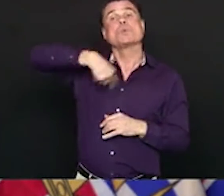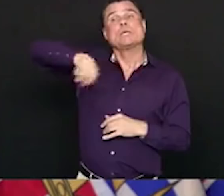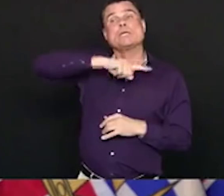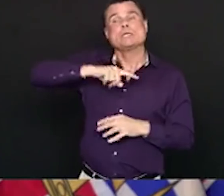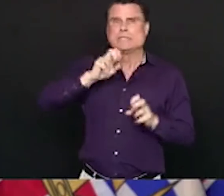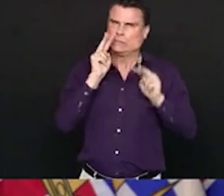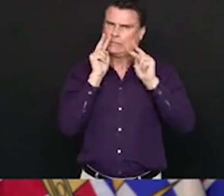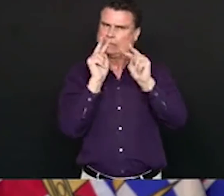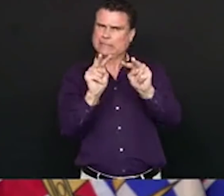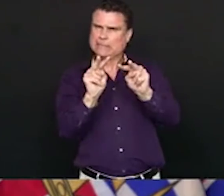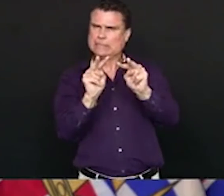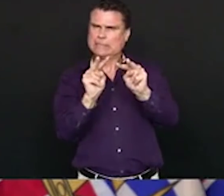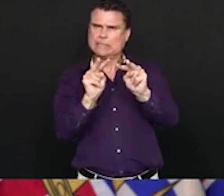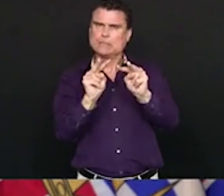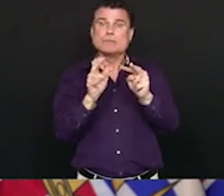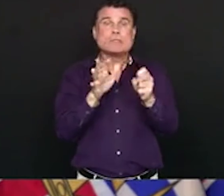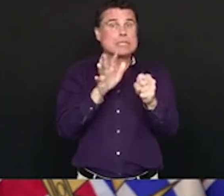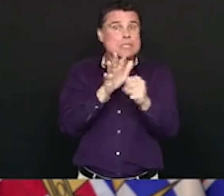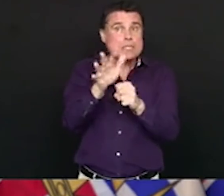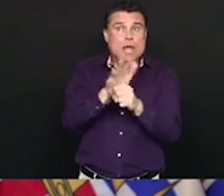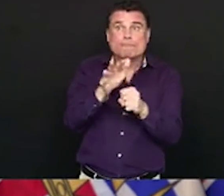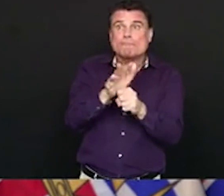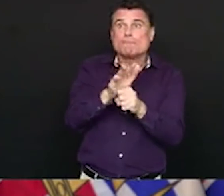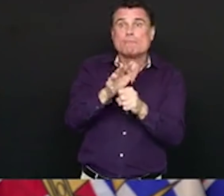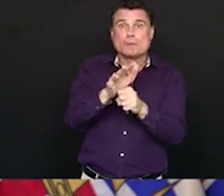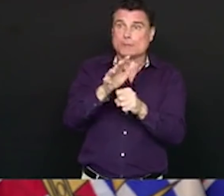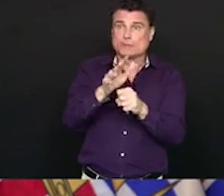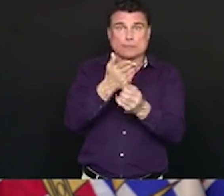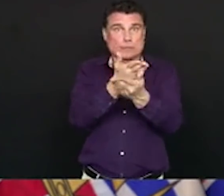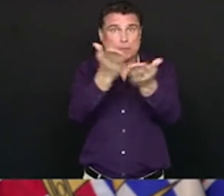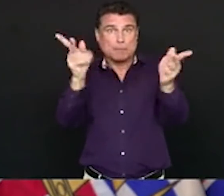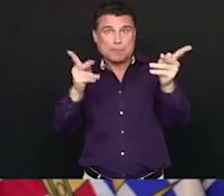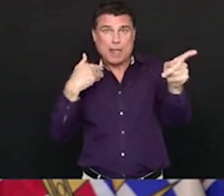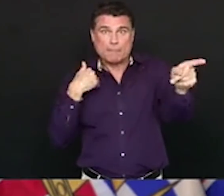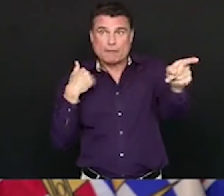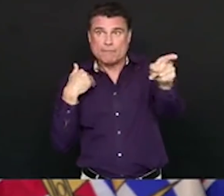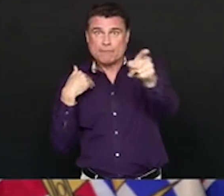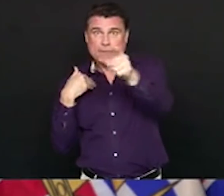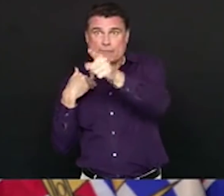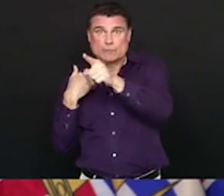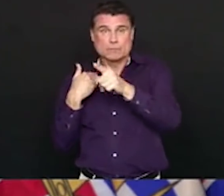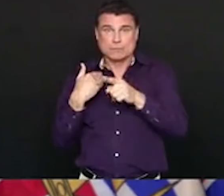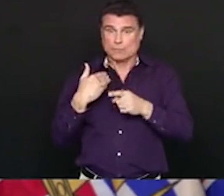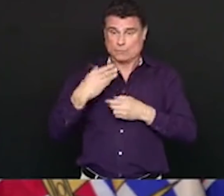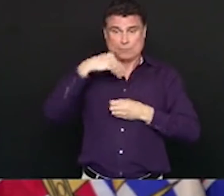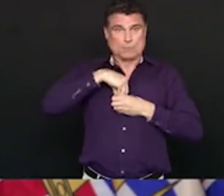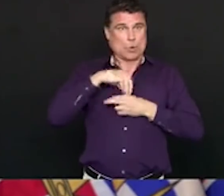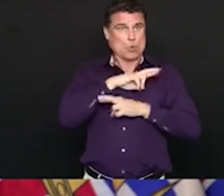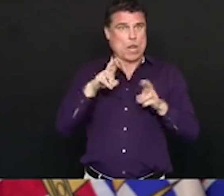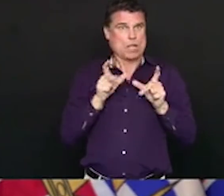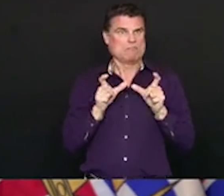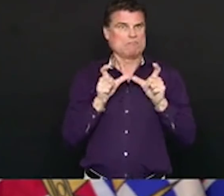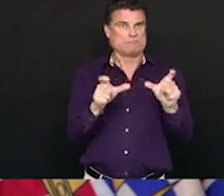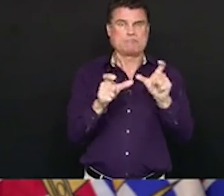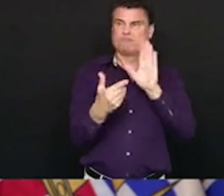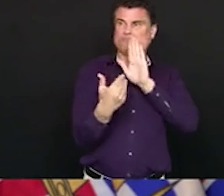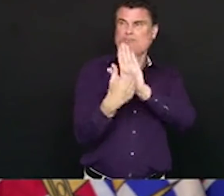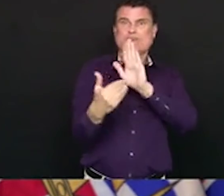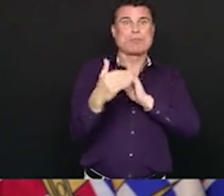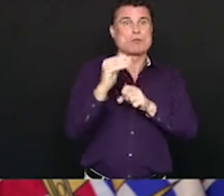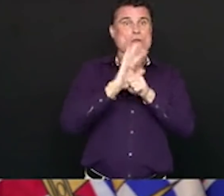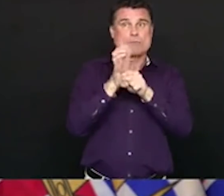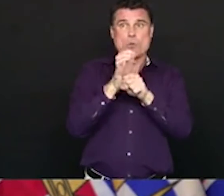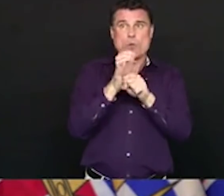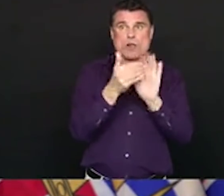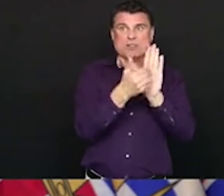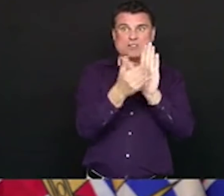of people becoming sick in a very rapid way. So that is the important part, and part of that is understanding who has immunity